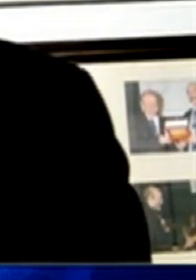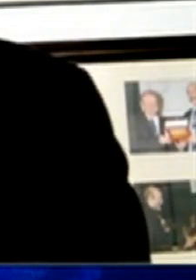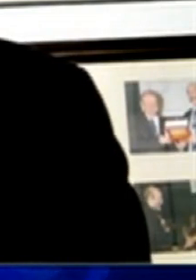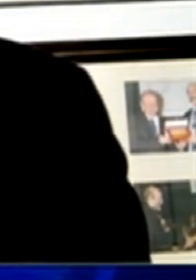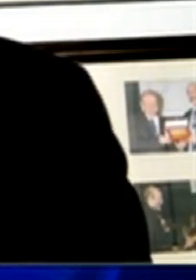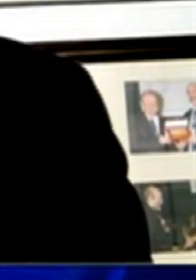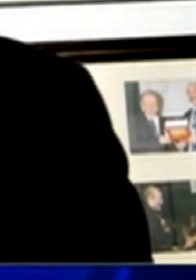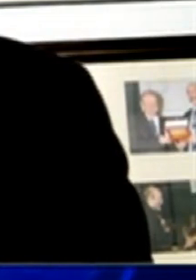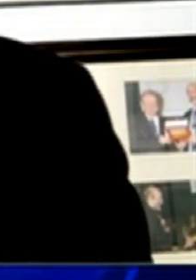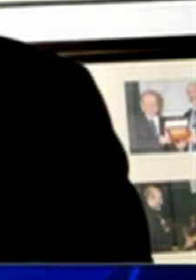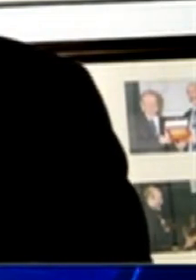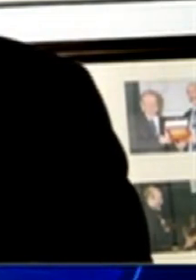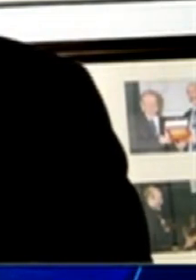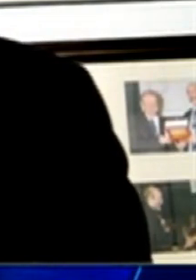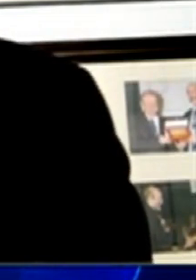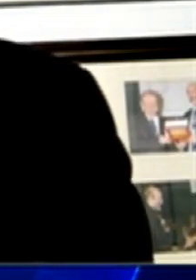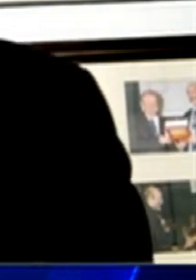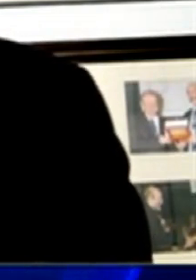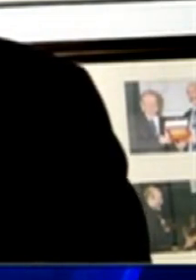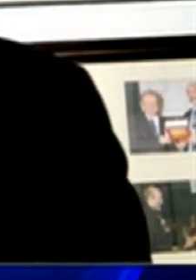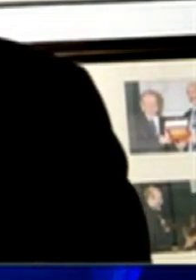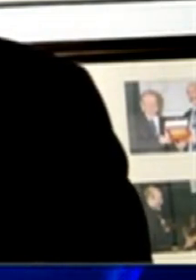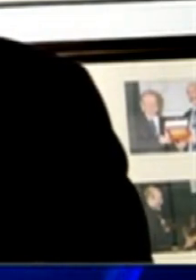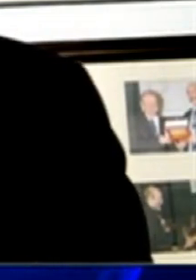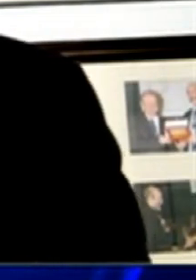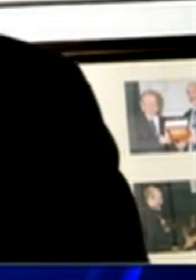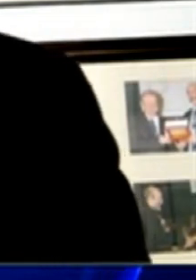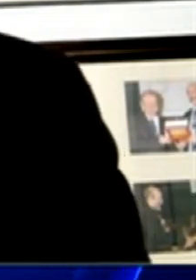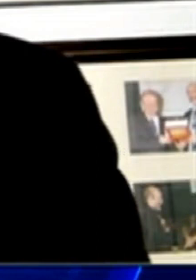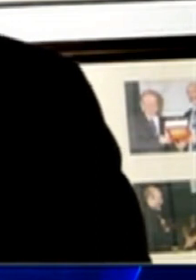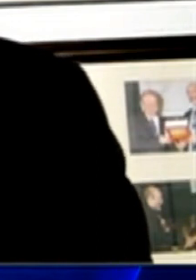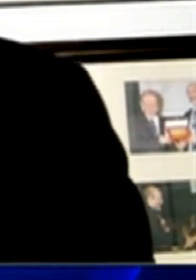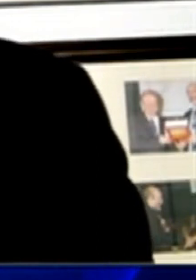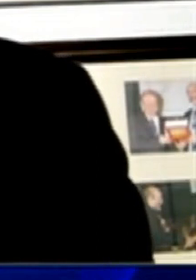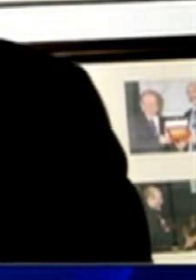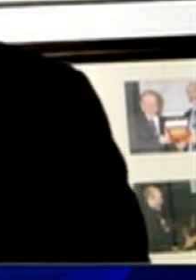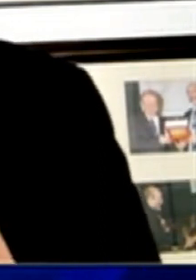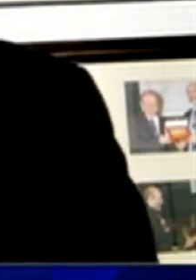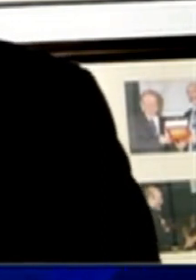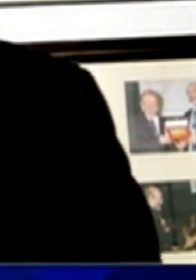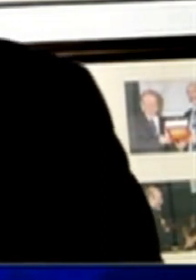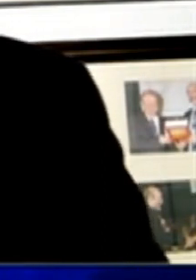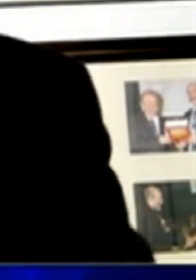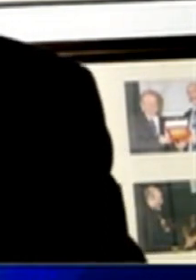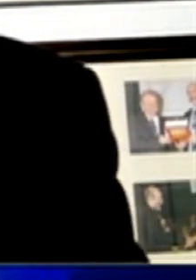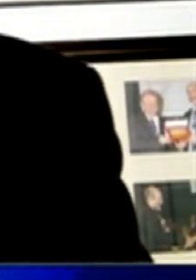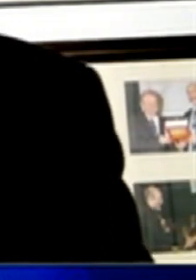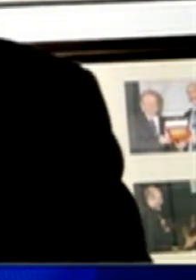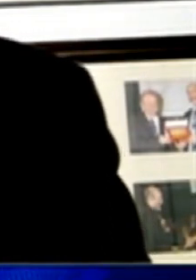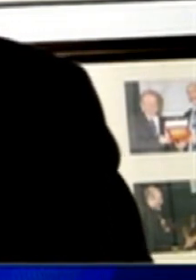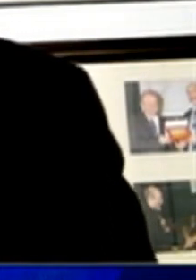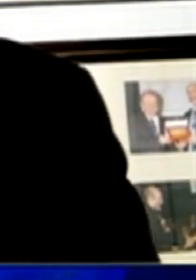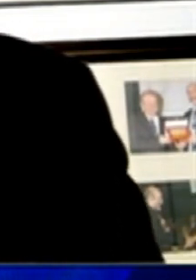of reducing severe disease and avoiding death, is still present. And that is a